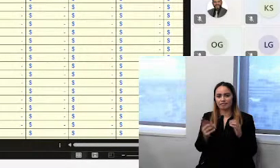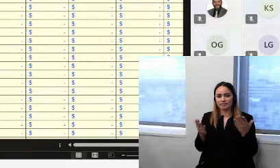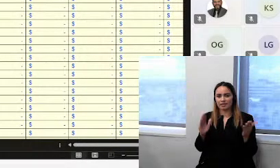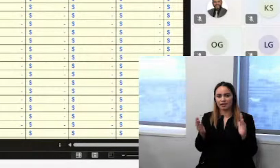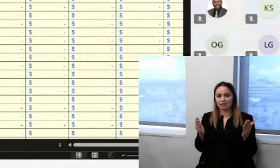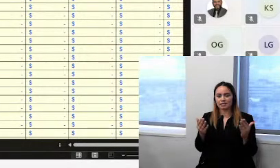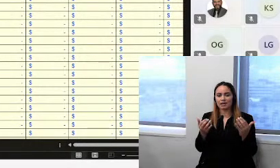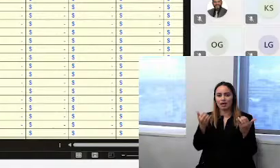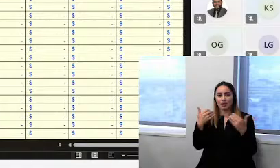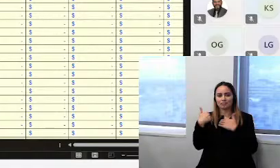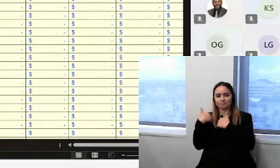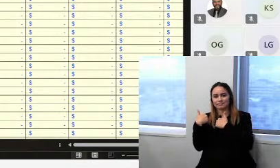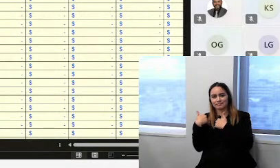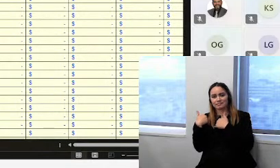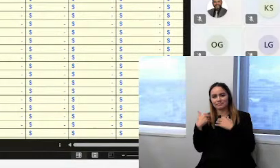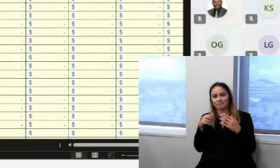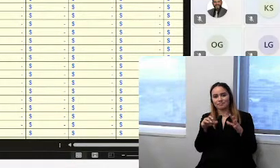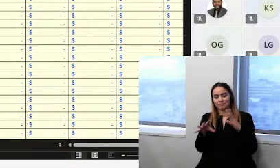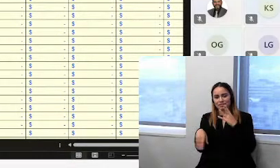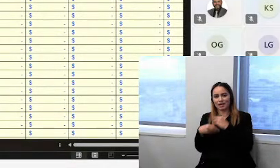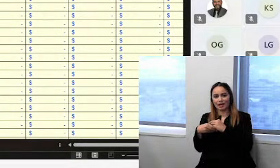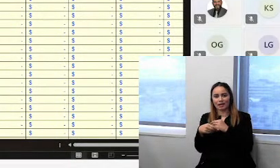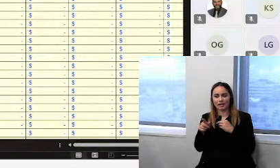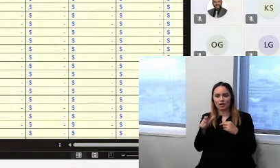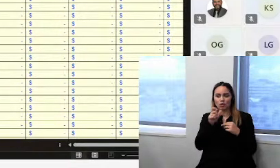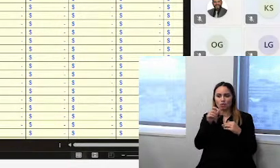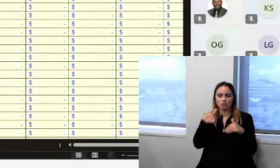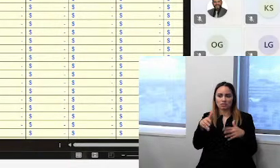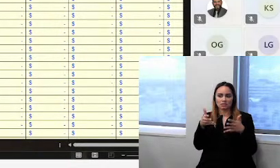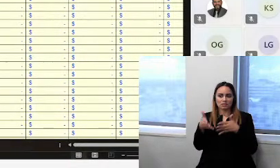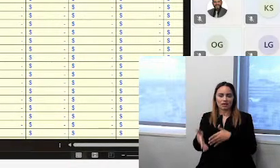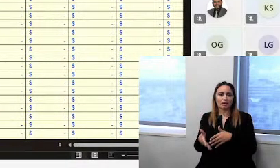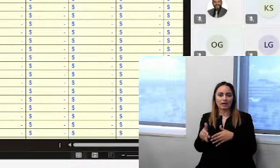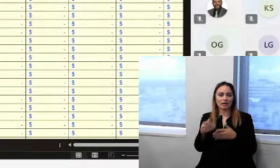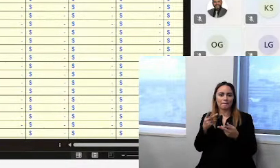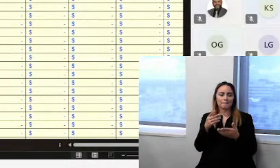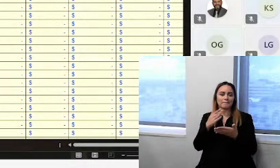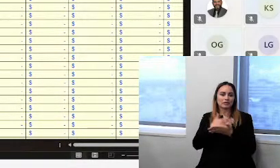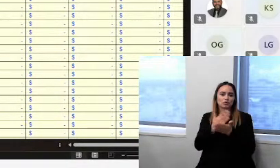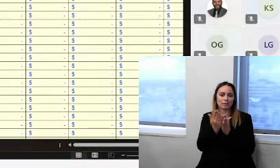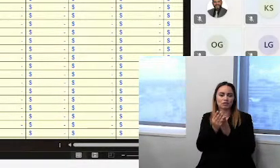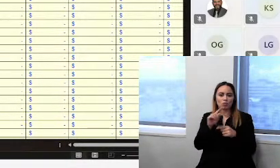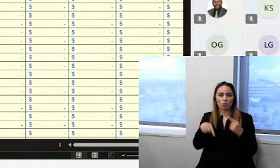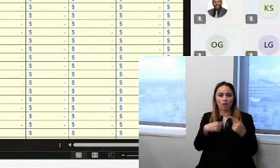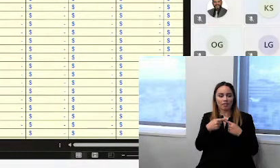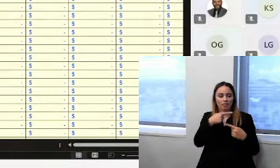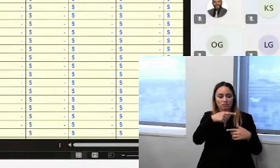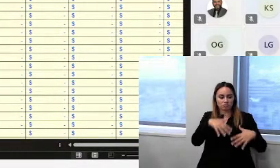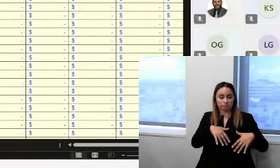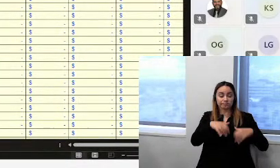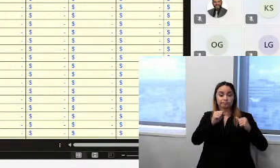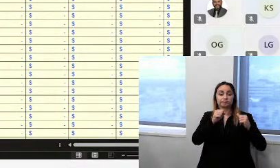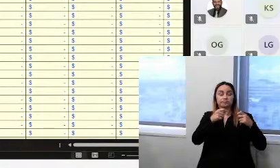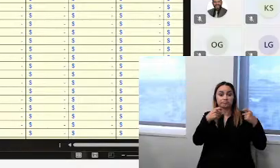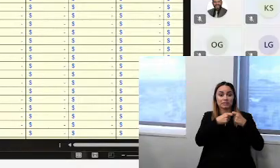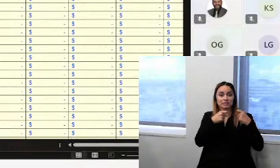your question that is in that budget. Then when you're connecting load, it's not different than when you're connecting a generation resource at the distribution level.